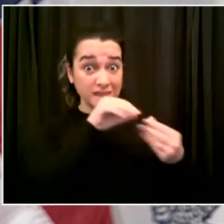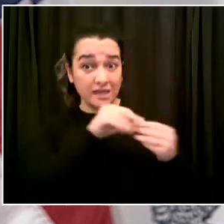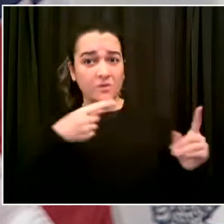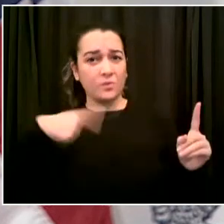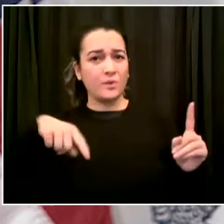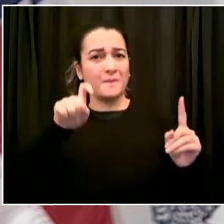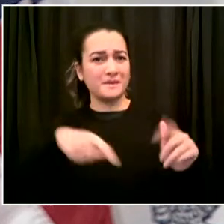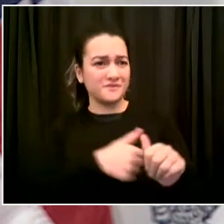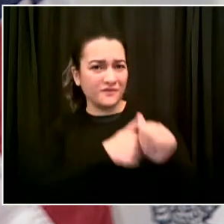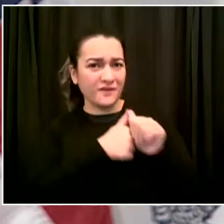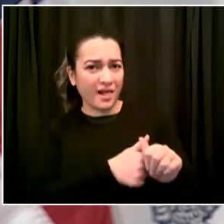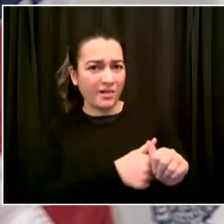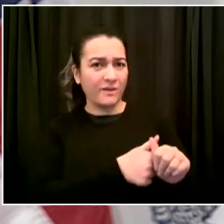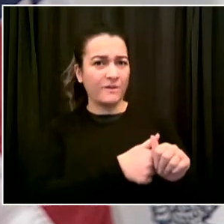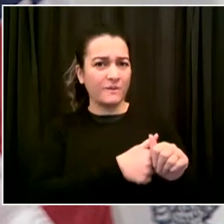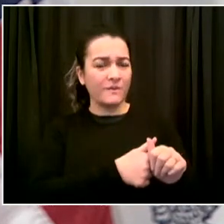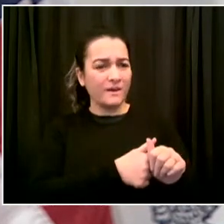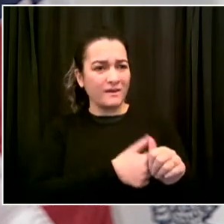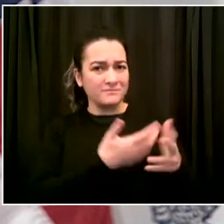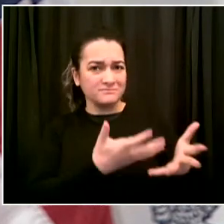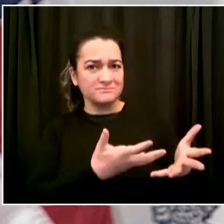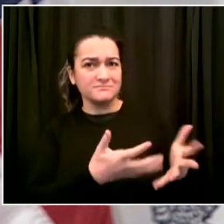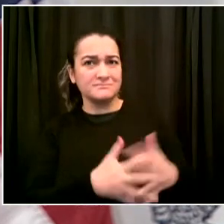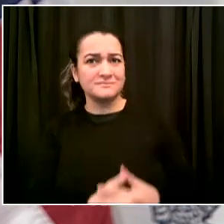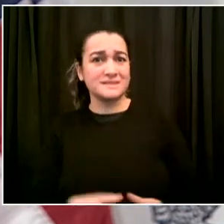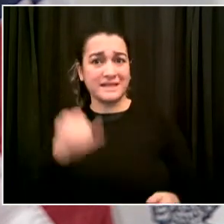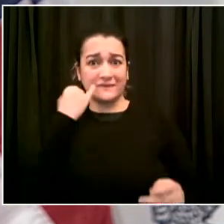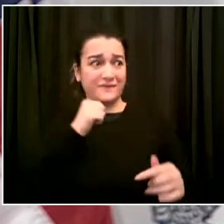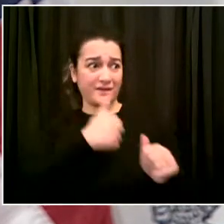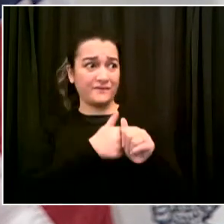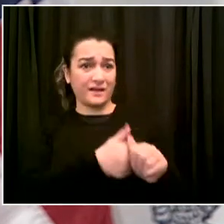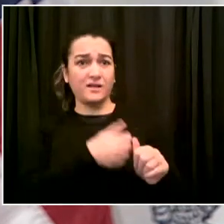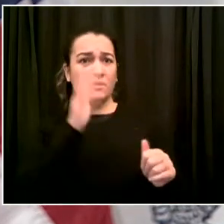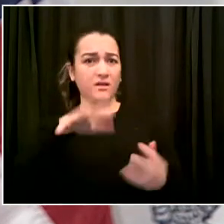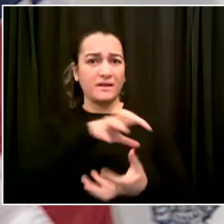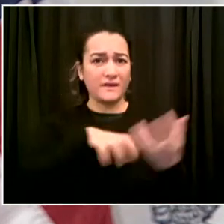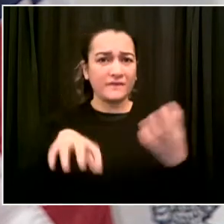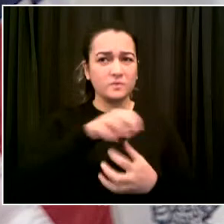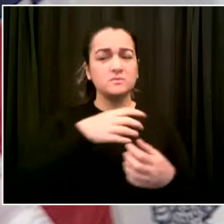Go ahead. The next is Rich Lamb from WCBS 880.